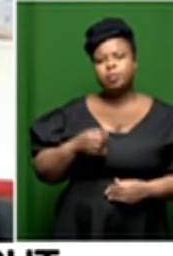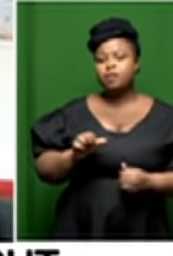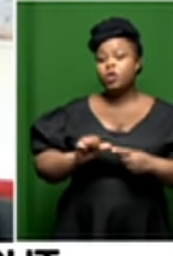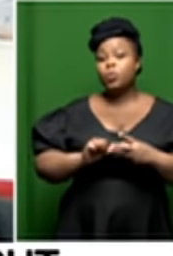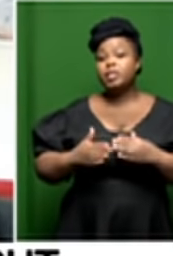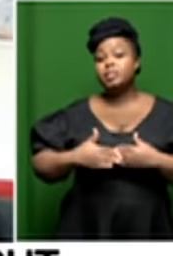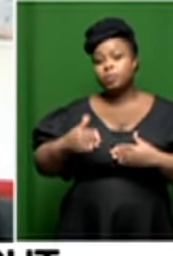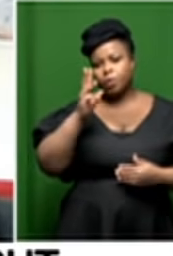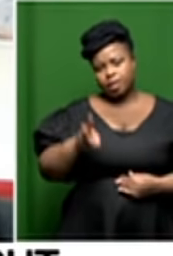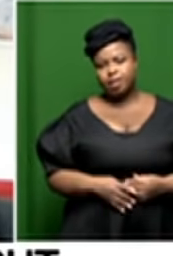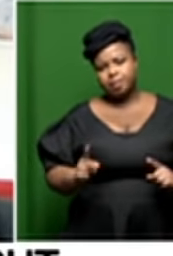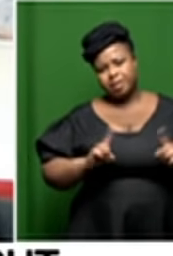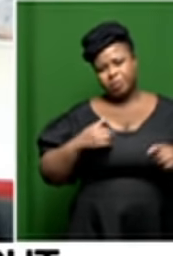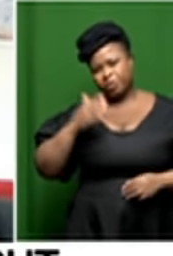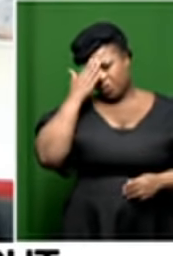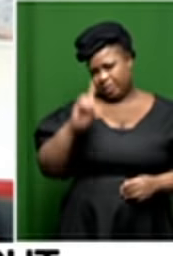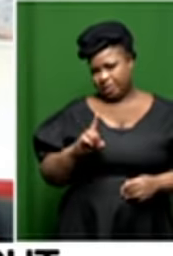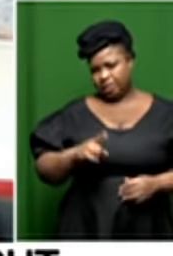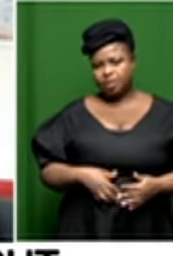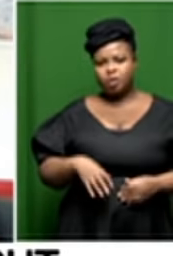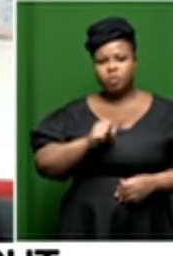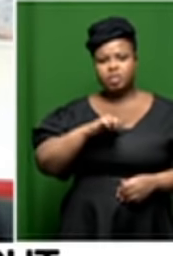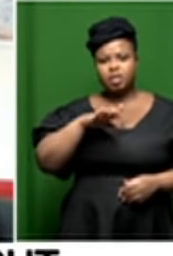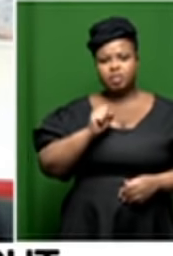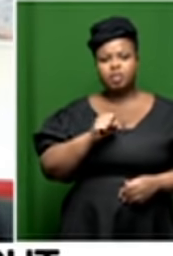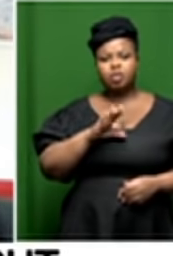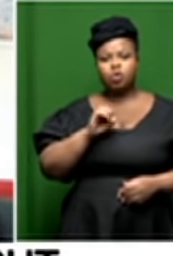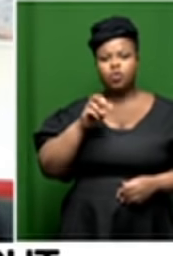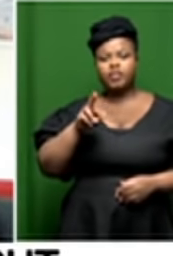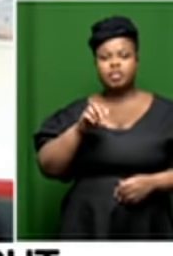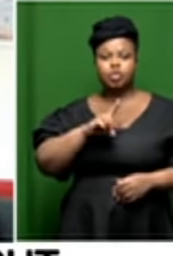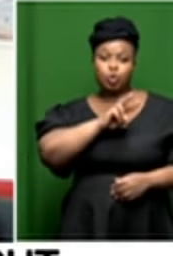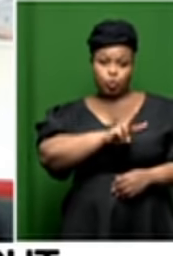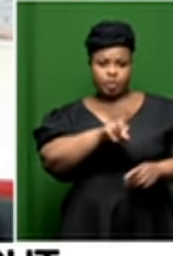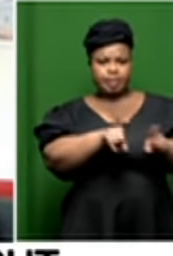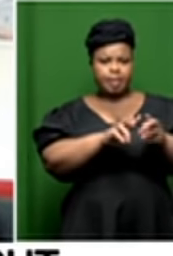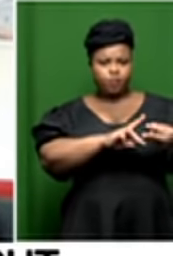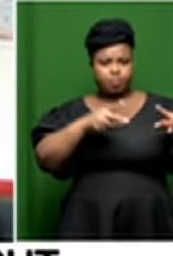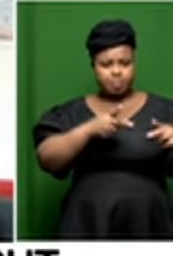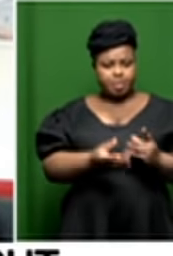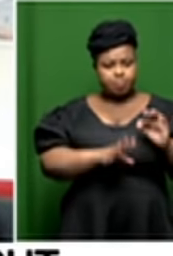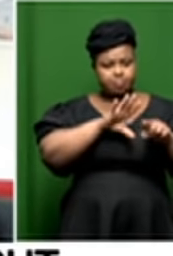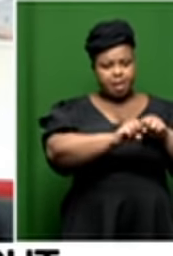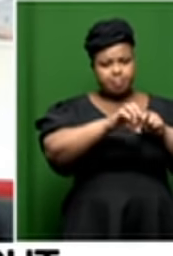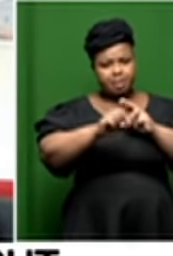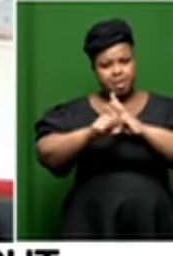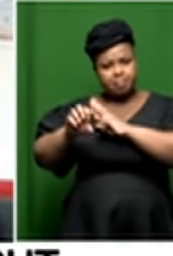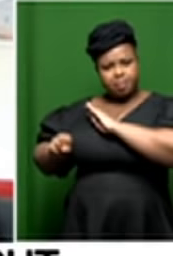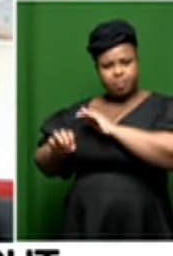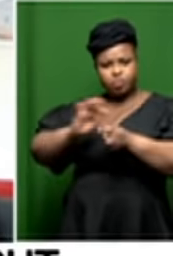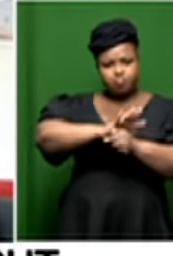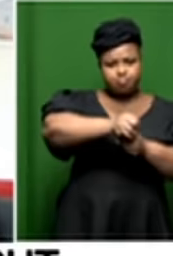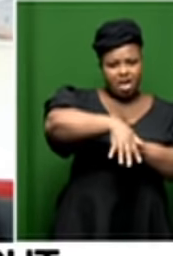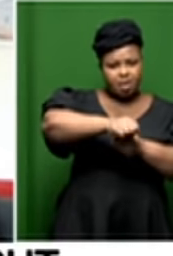of weeks. But all that we know about SARS-CoV-2, including the mutations that define this variant, suggests to us that we